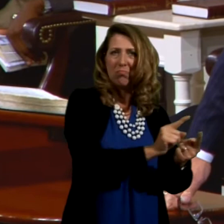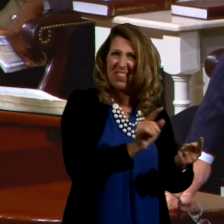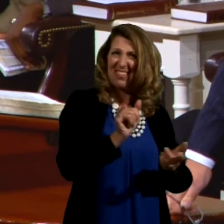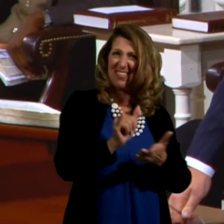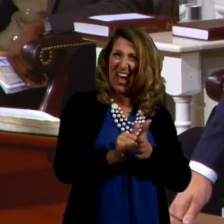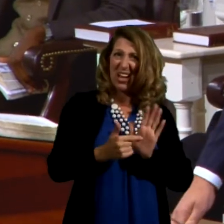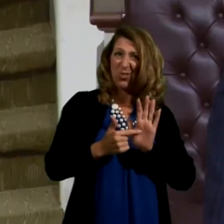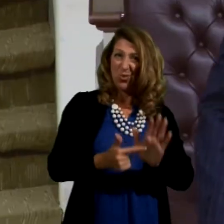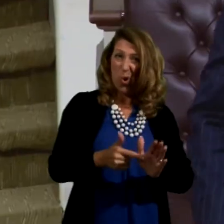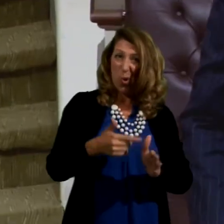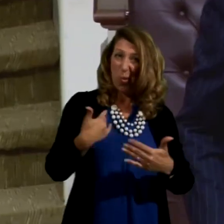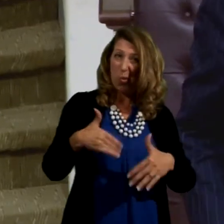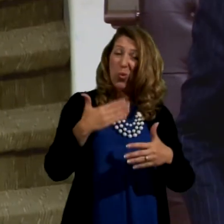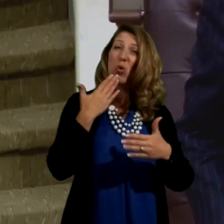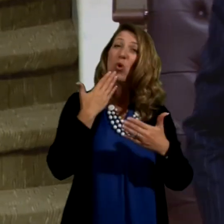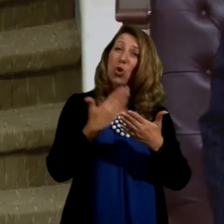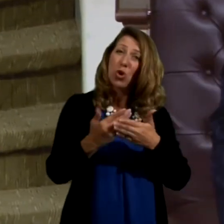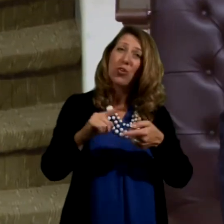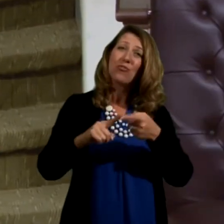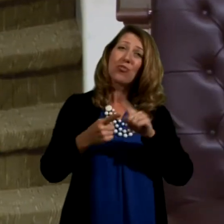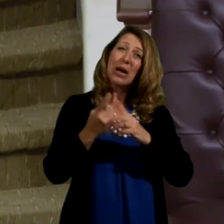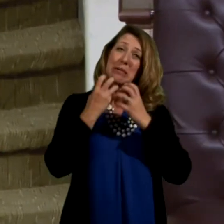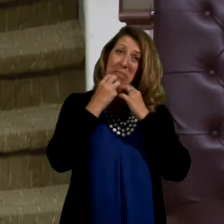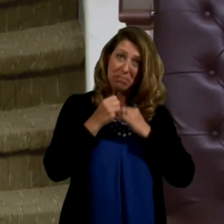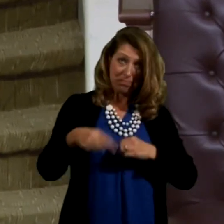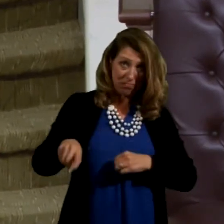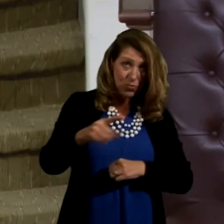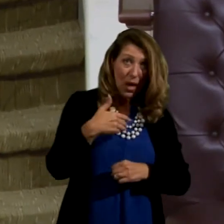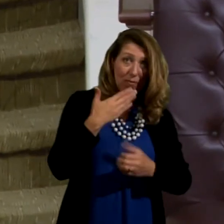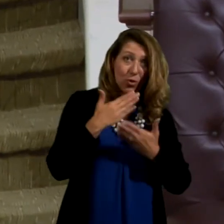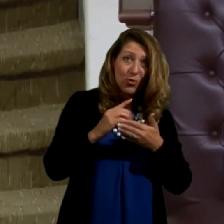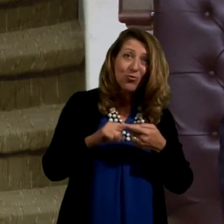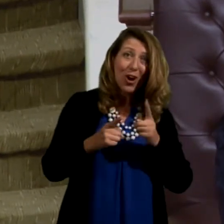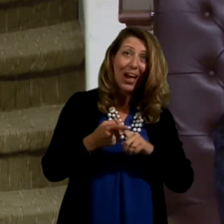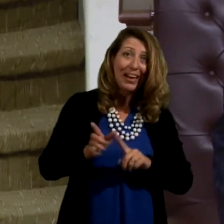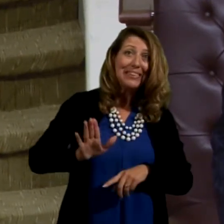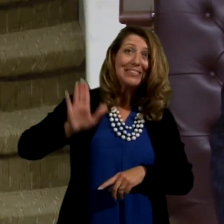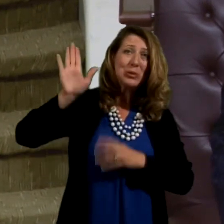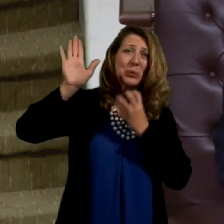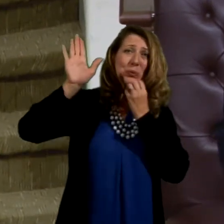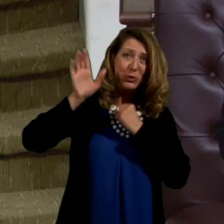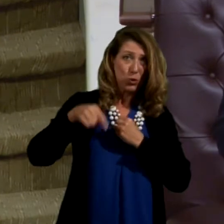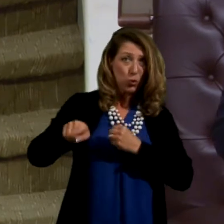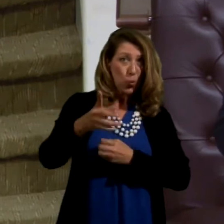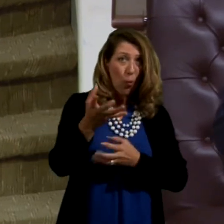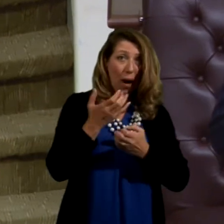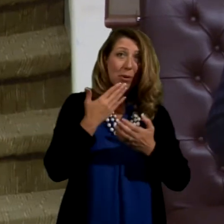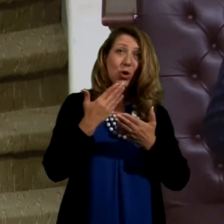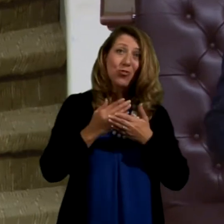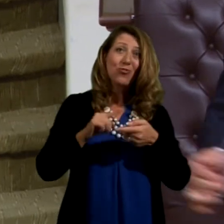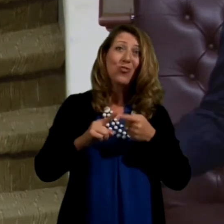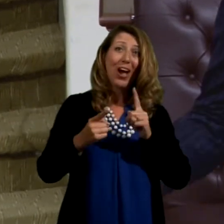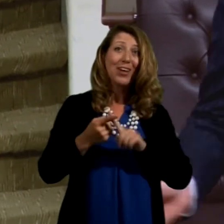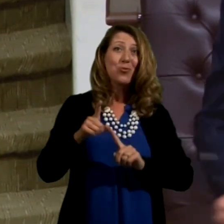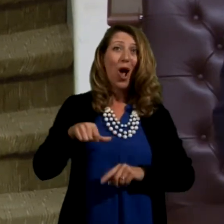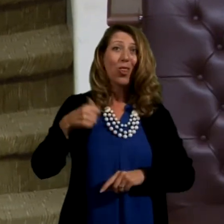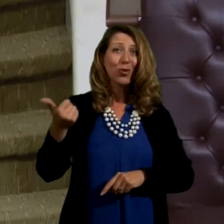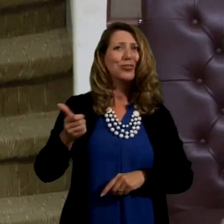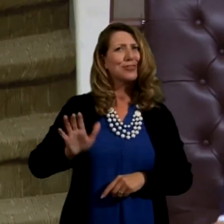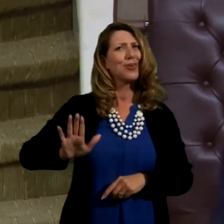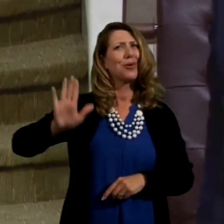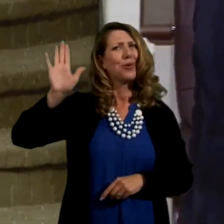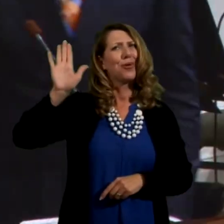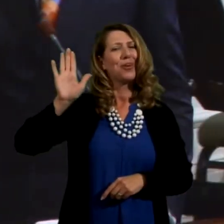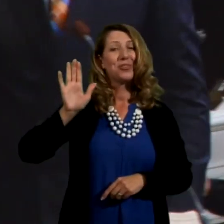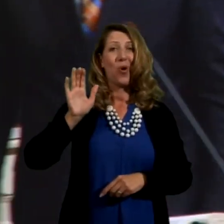How many have good friends and you value them and appreciate them? How many want to be a good friend? You want to be a good friend to somebody else? Well, Aristarchus